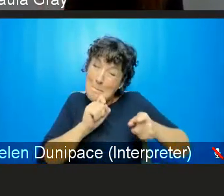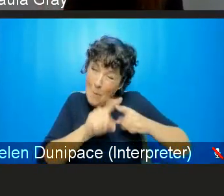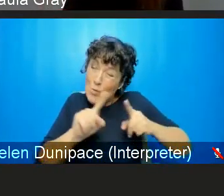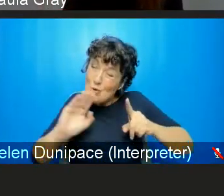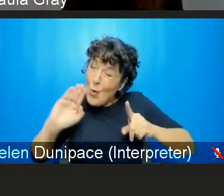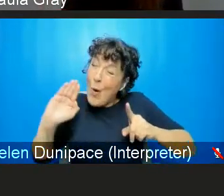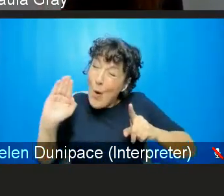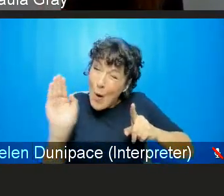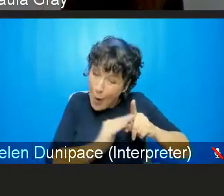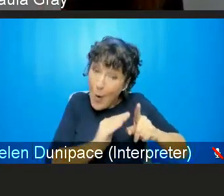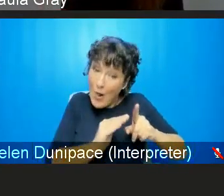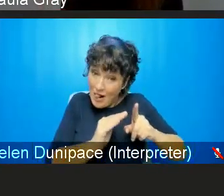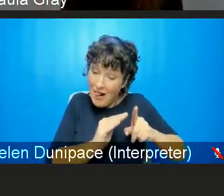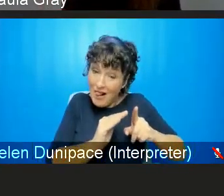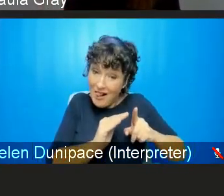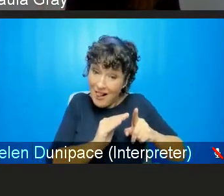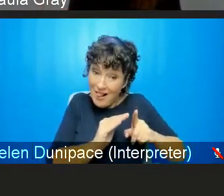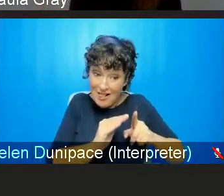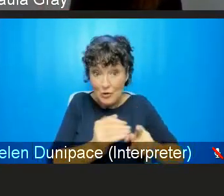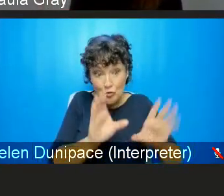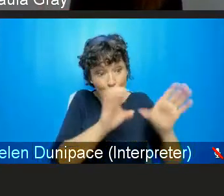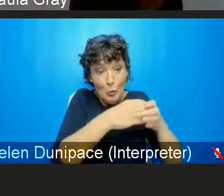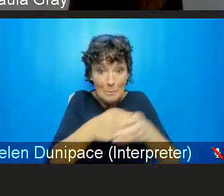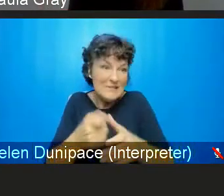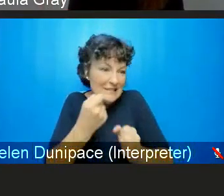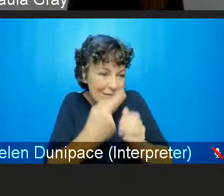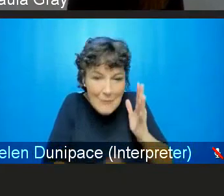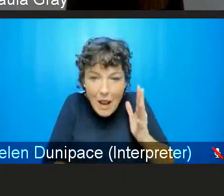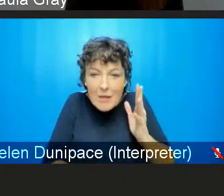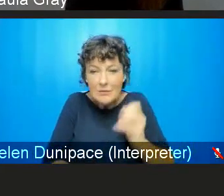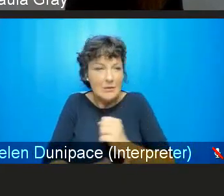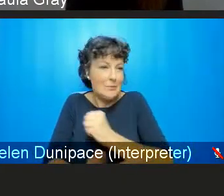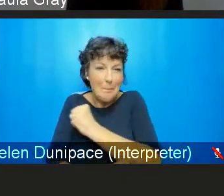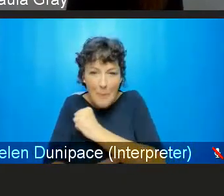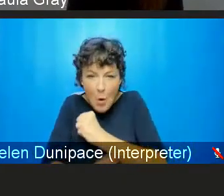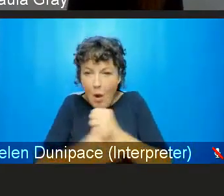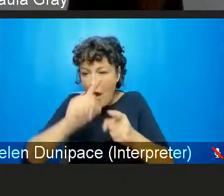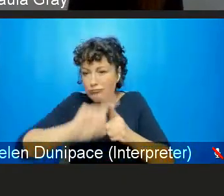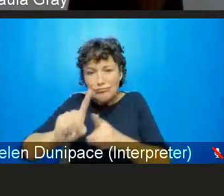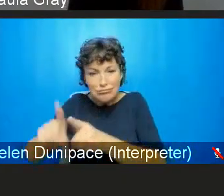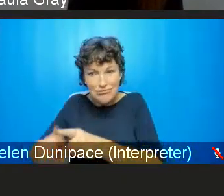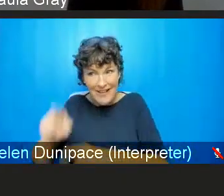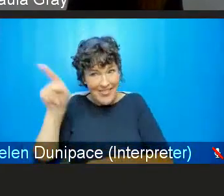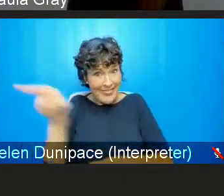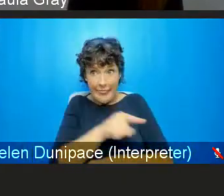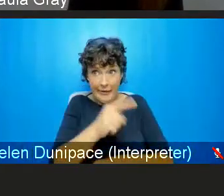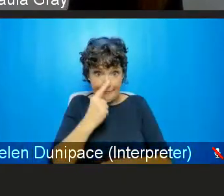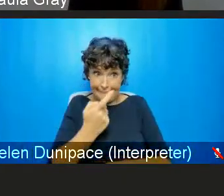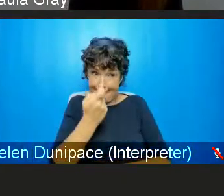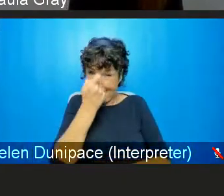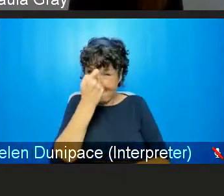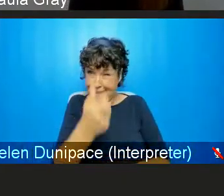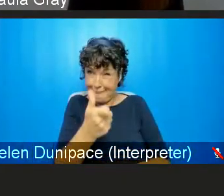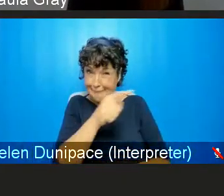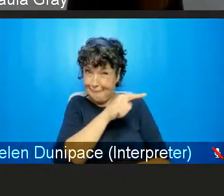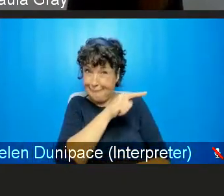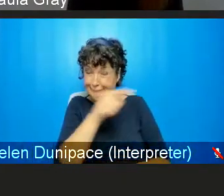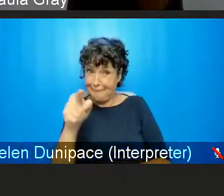common that it can be across all underrepresented groups, and it's good to understand in your organisation which particular groups that might relate